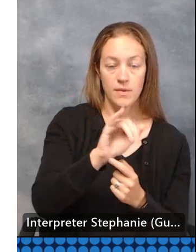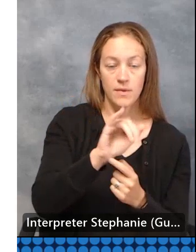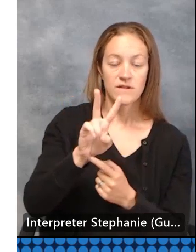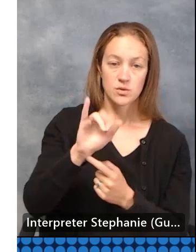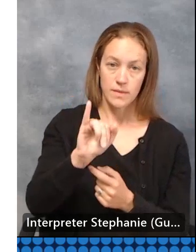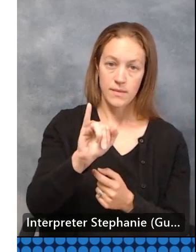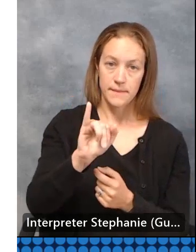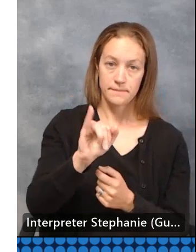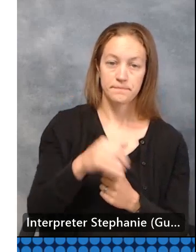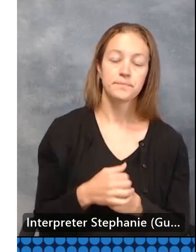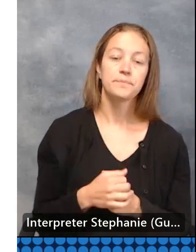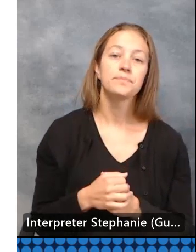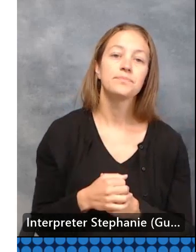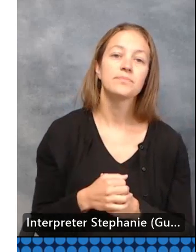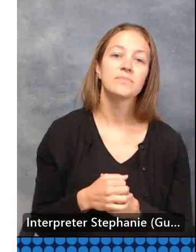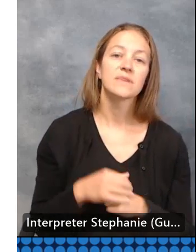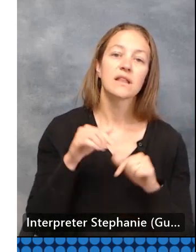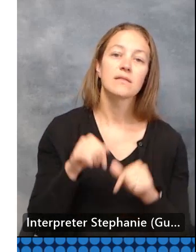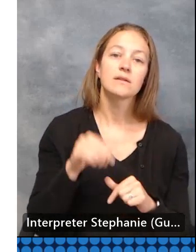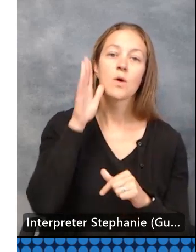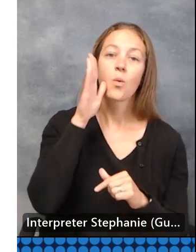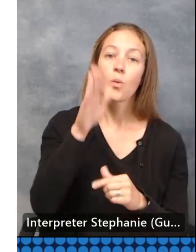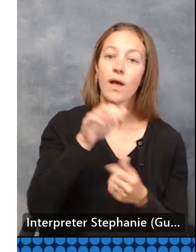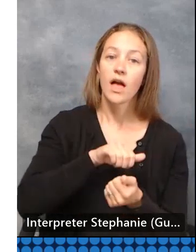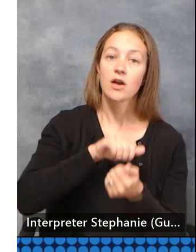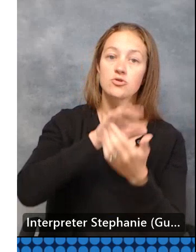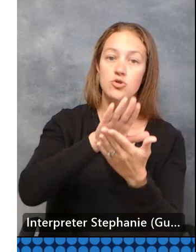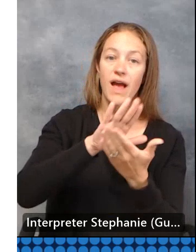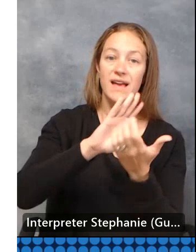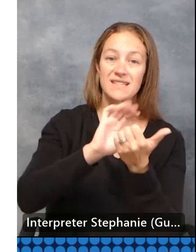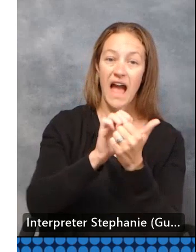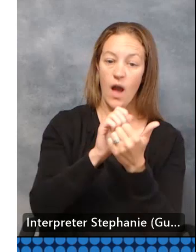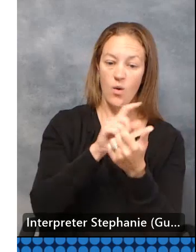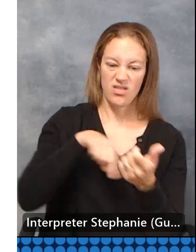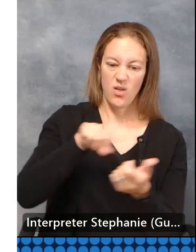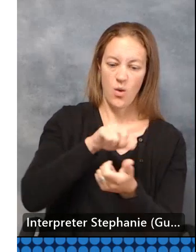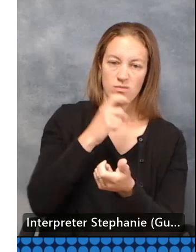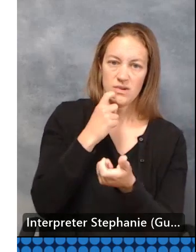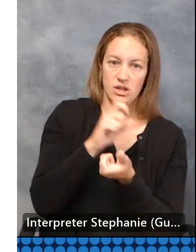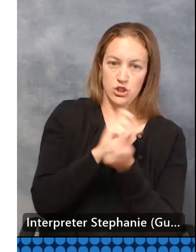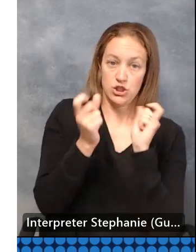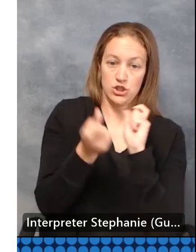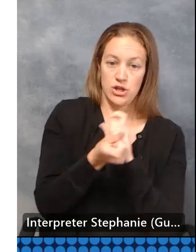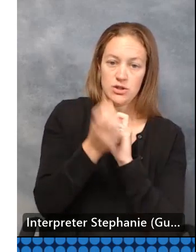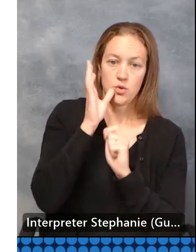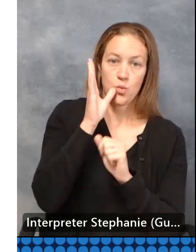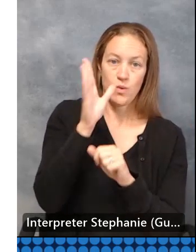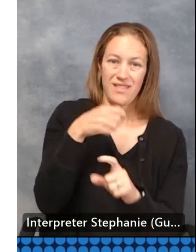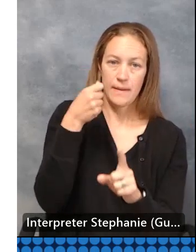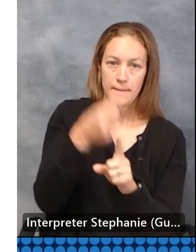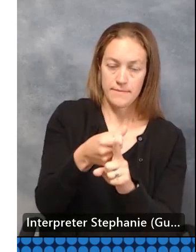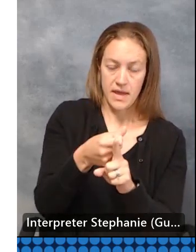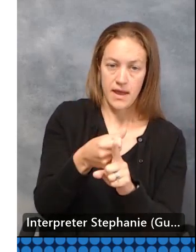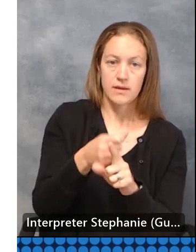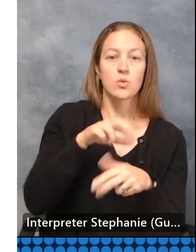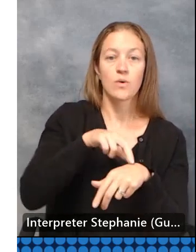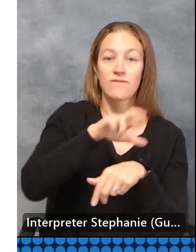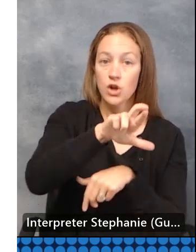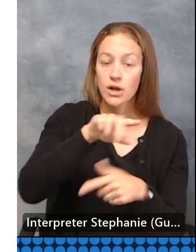impairment. It will address how those changes may impact referring, evaluating, and